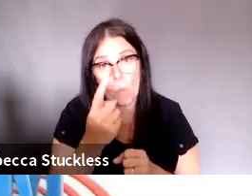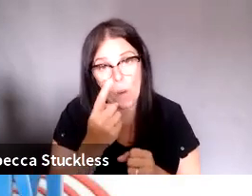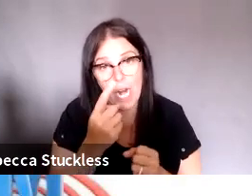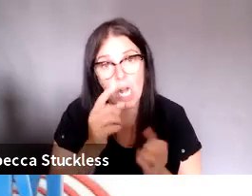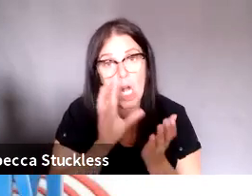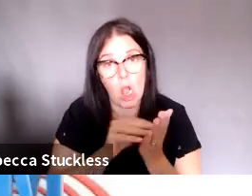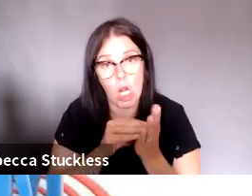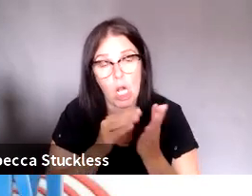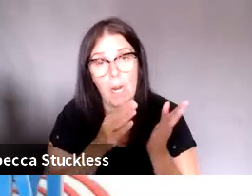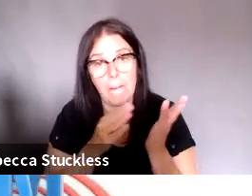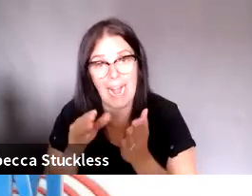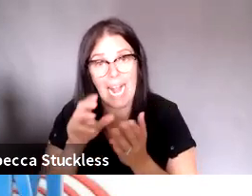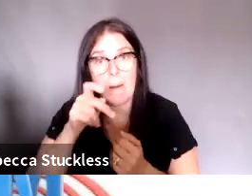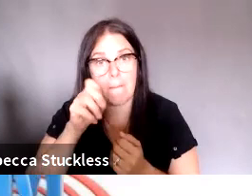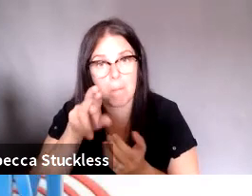served target.